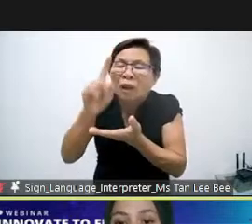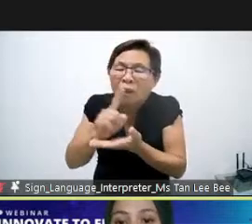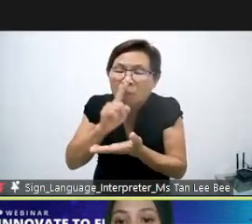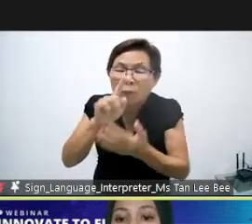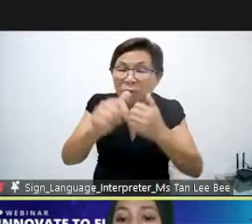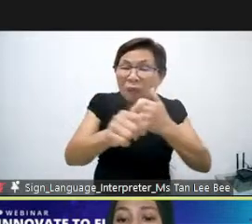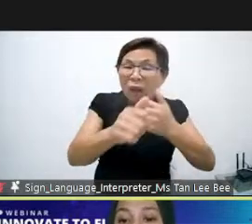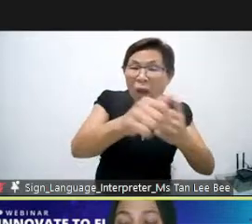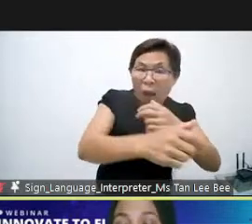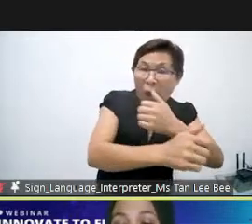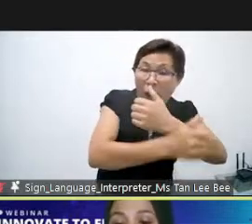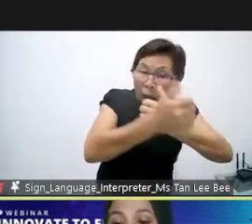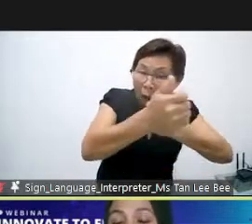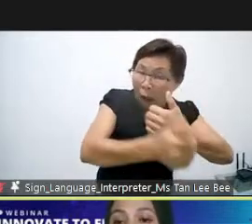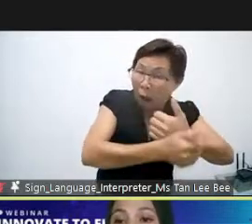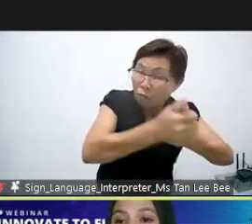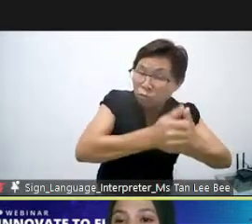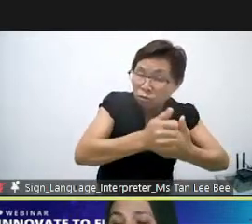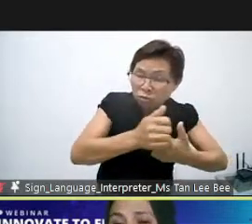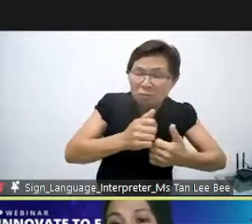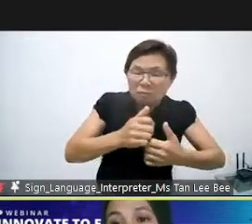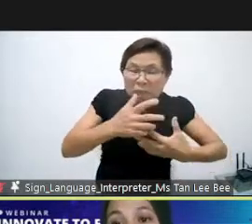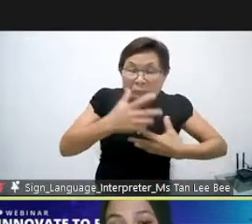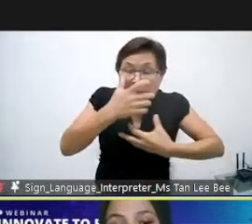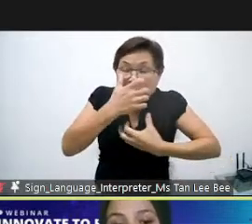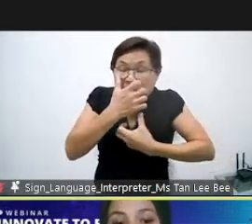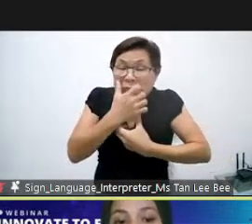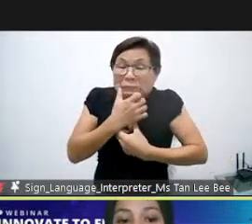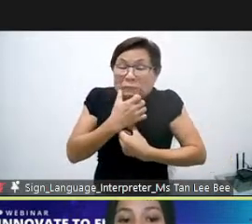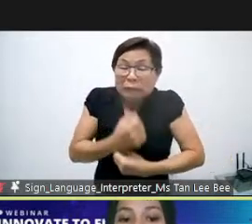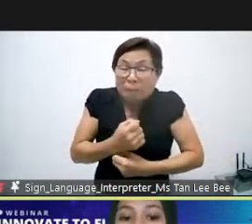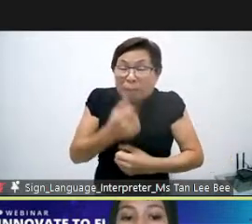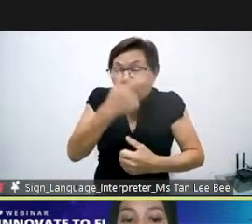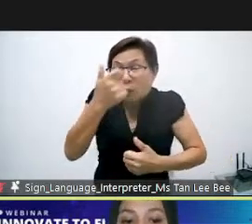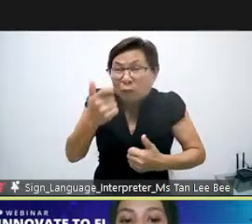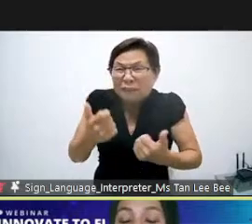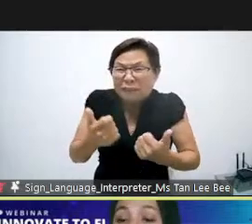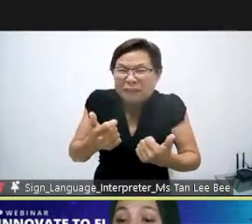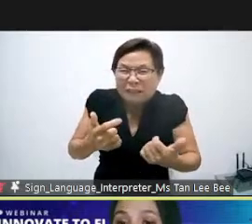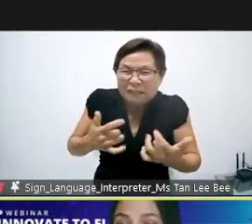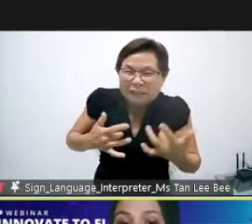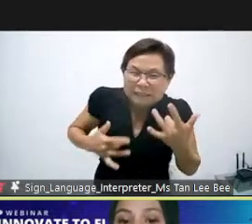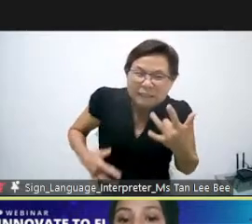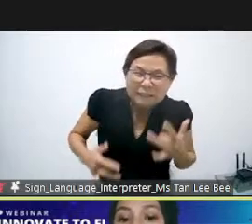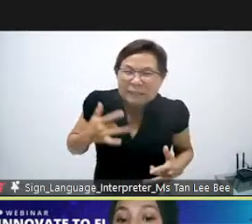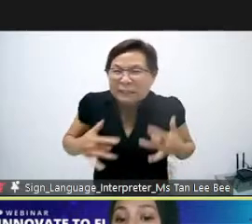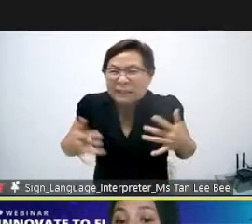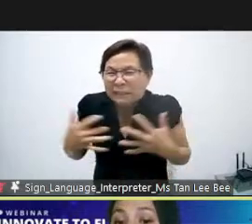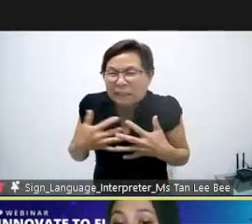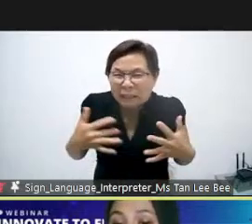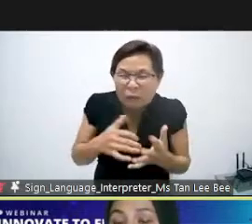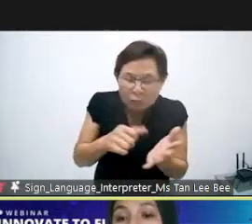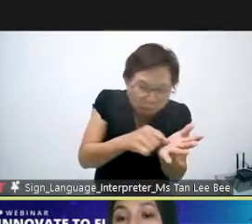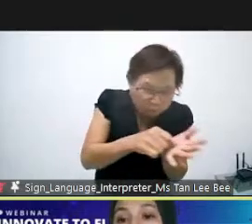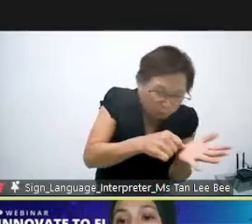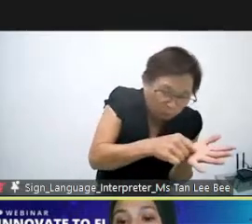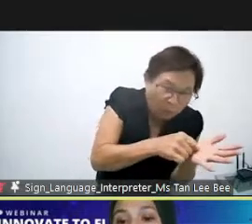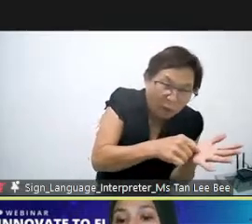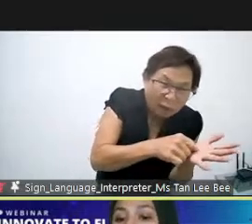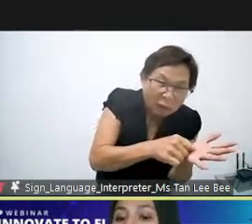additive. And because my anxiety about drugs trafficking, which is so